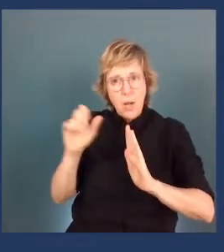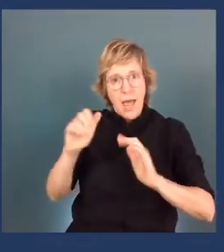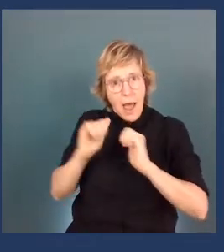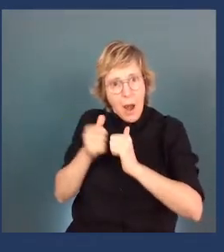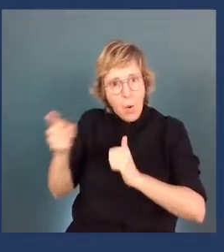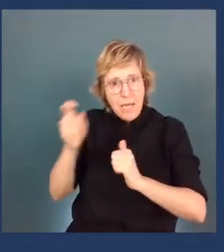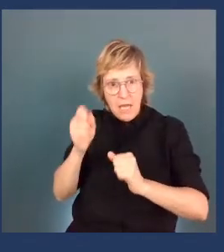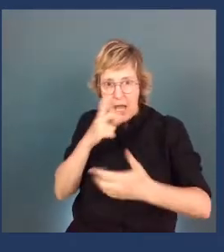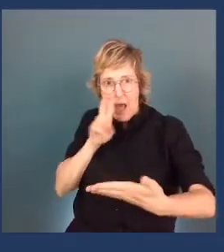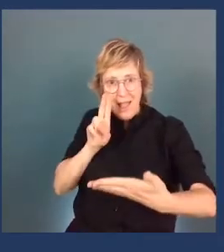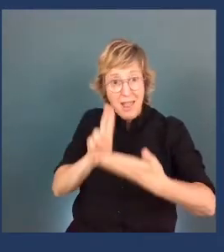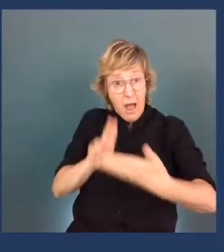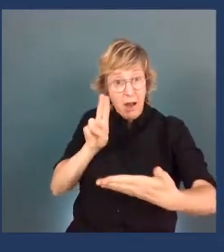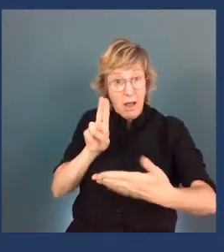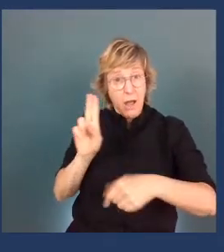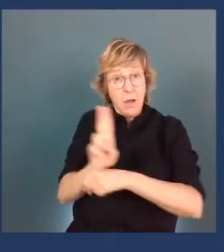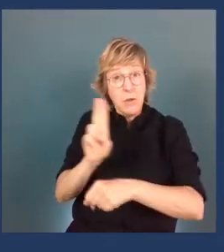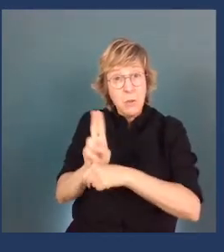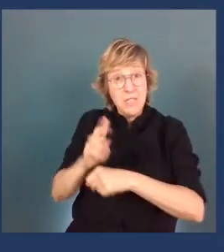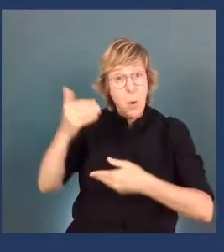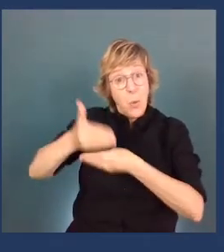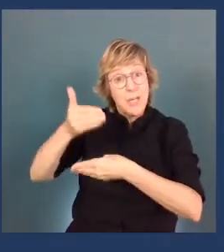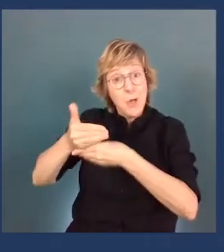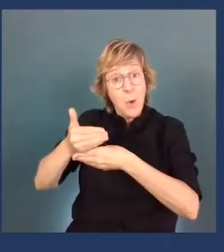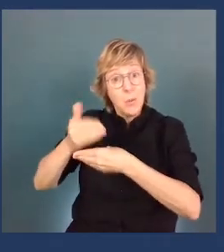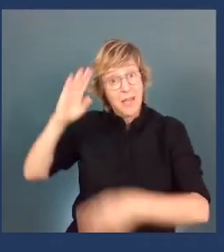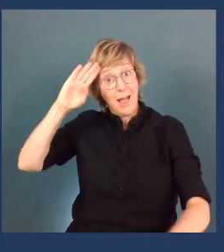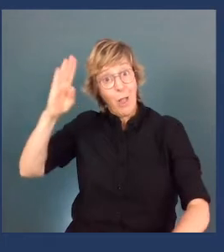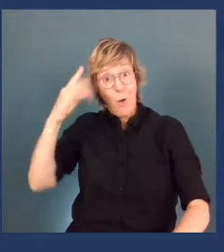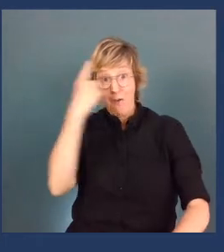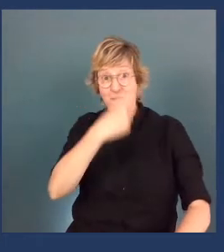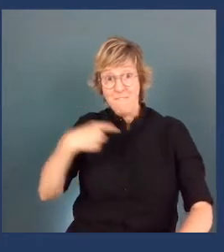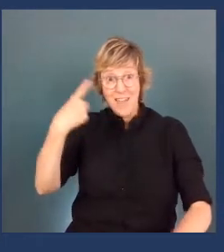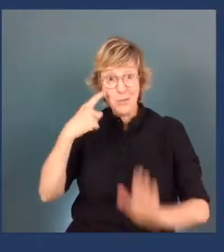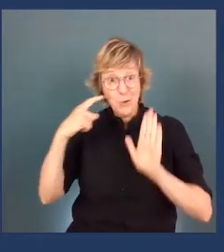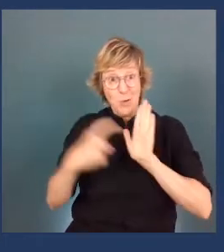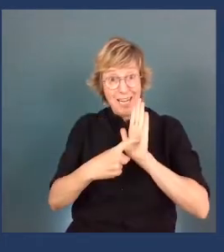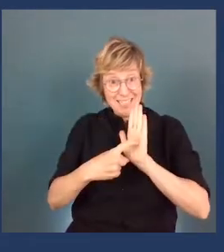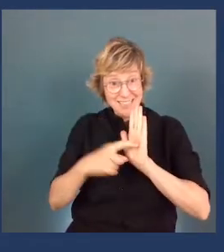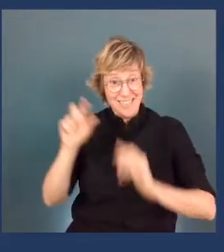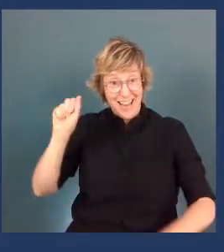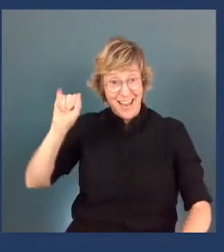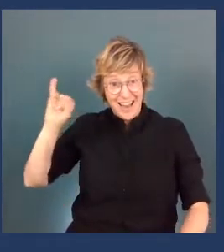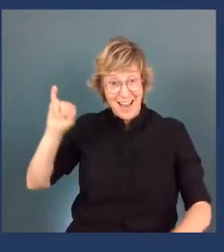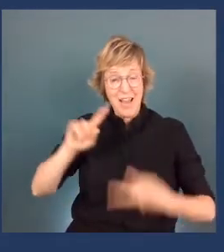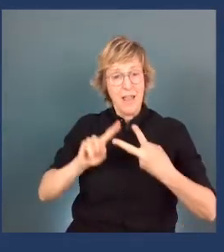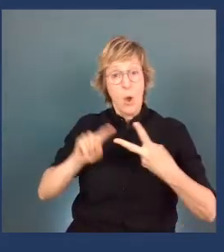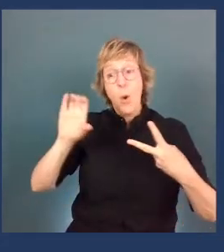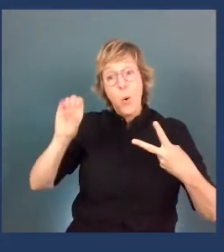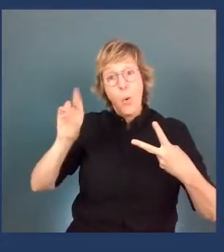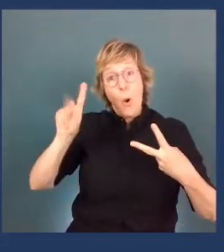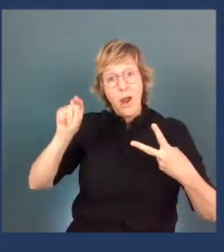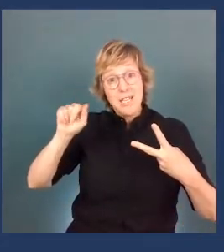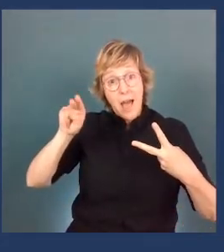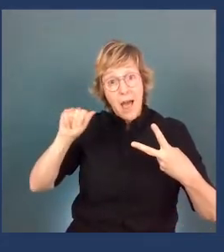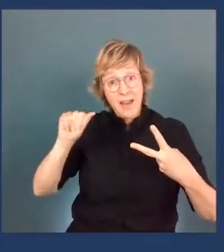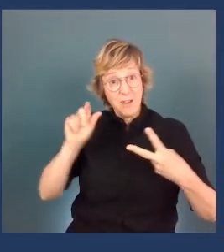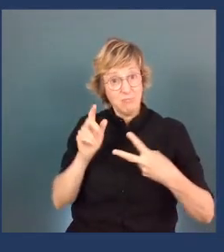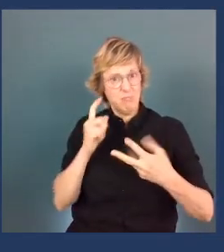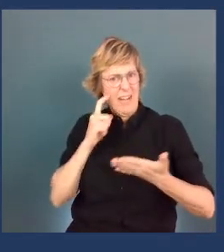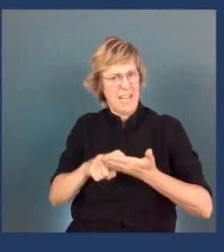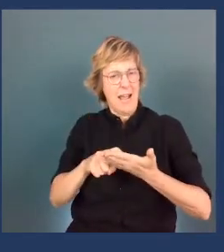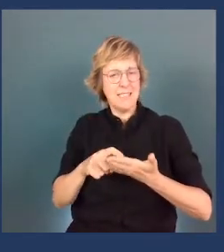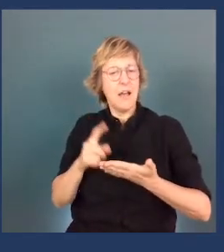on using Windows Hello facial recognition, how he uses Cortana, which is our virtual